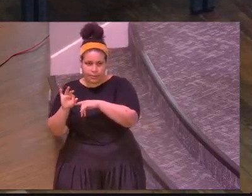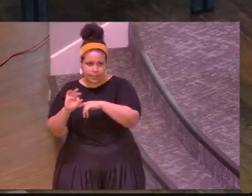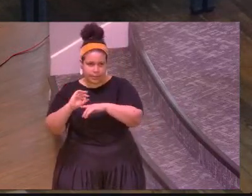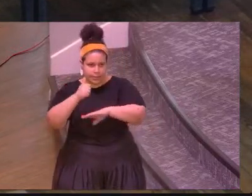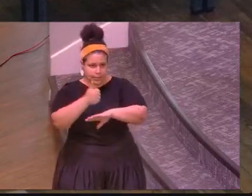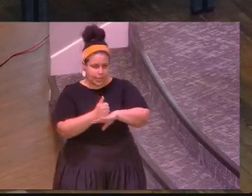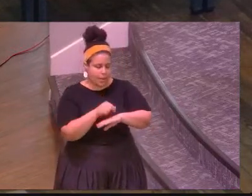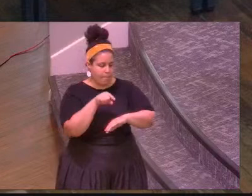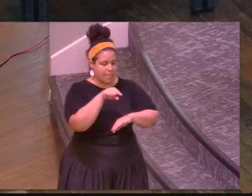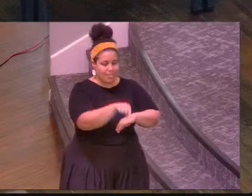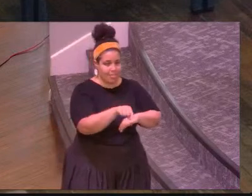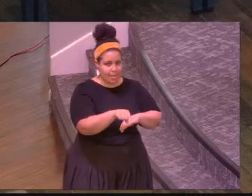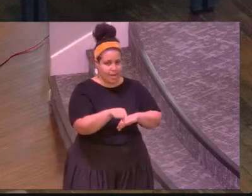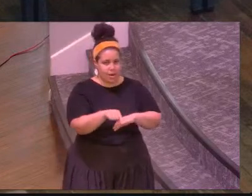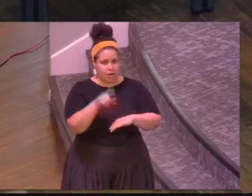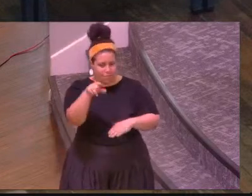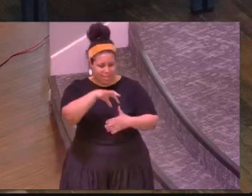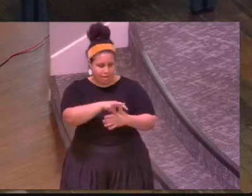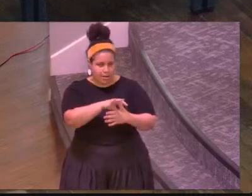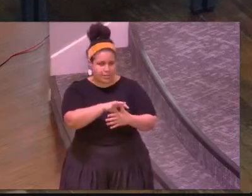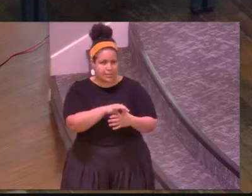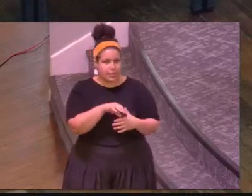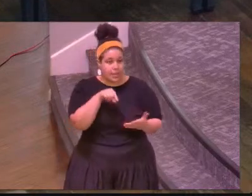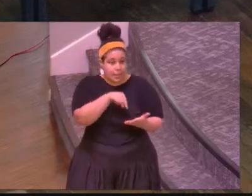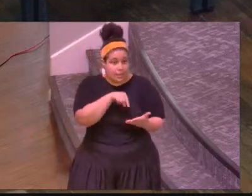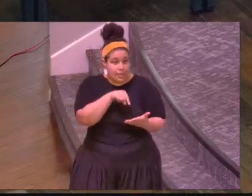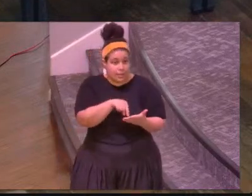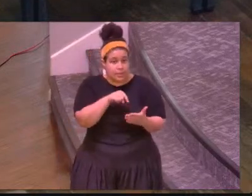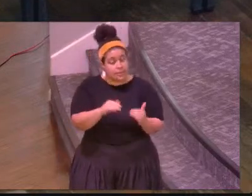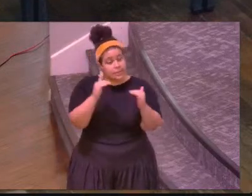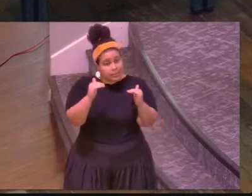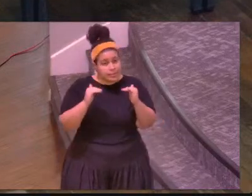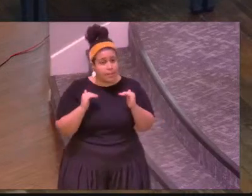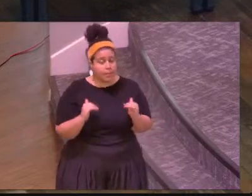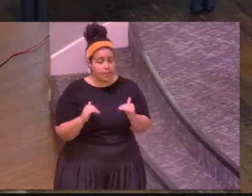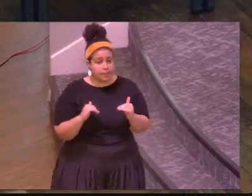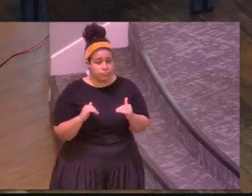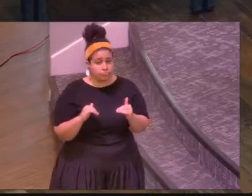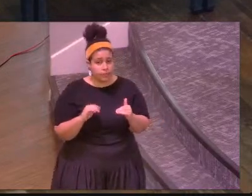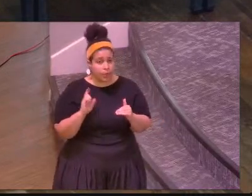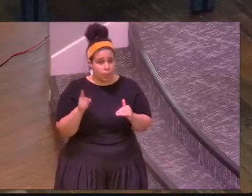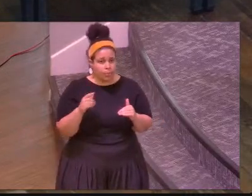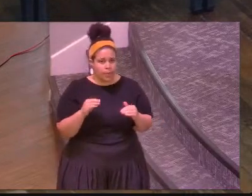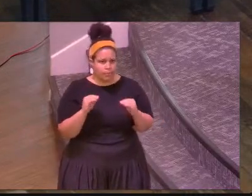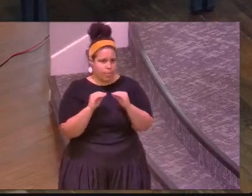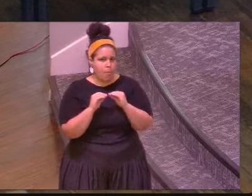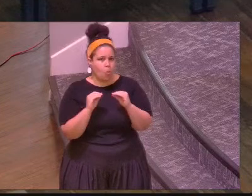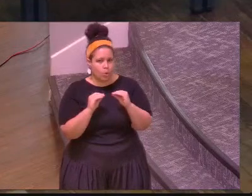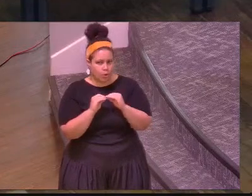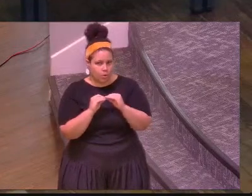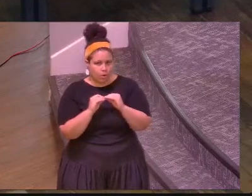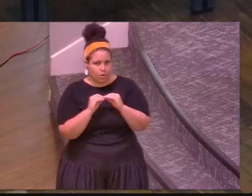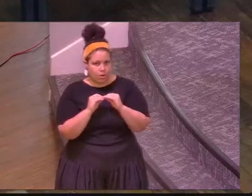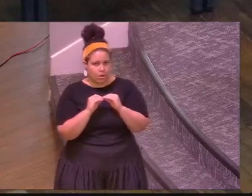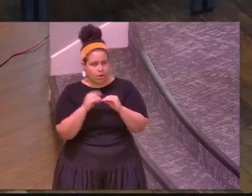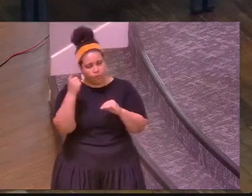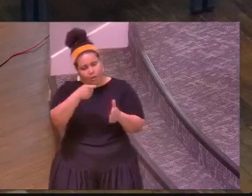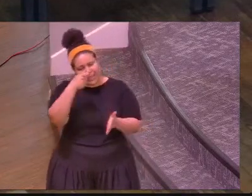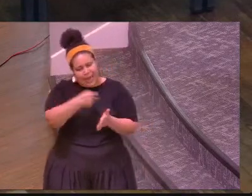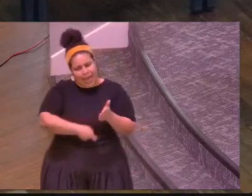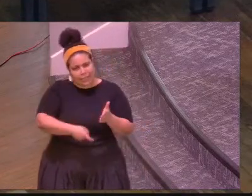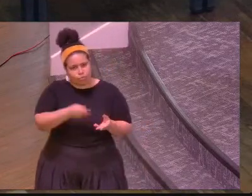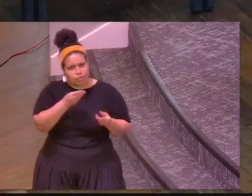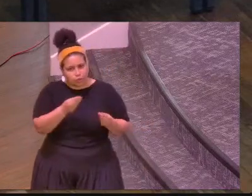building your projects. But this is just the final step. There will be one more step. There's a tax levy resolution that